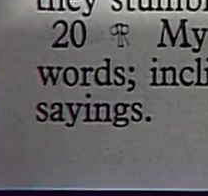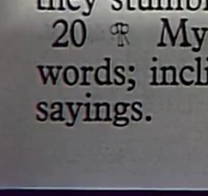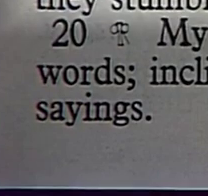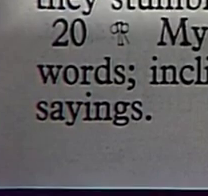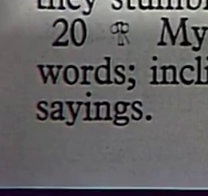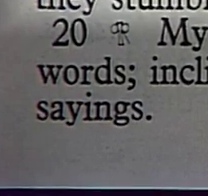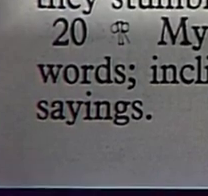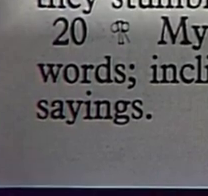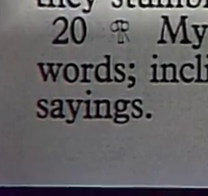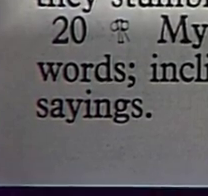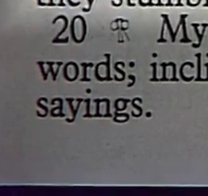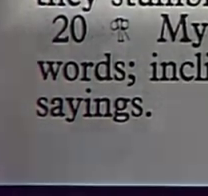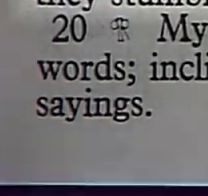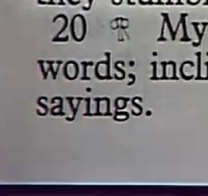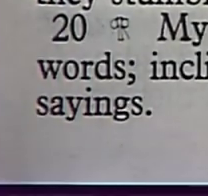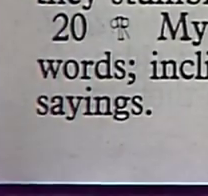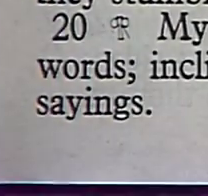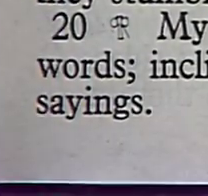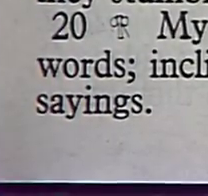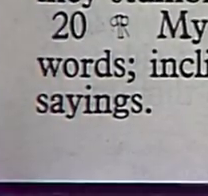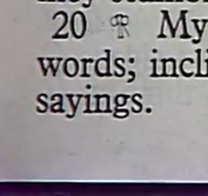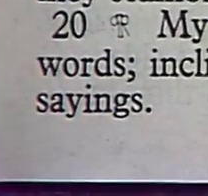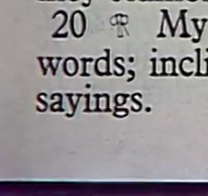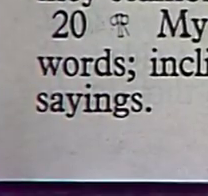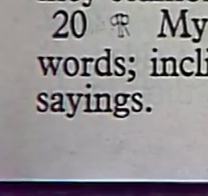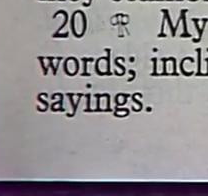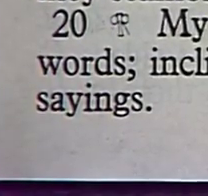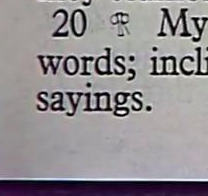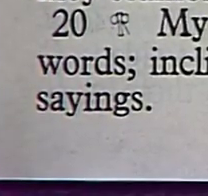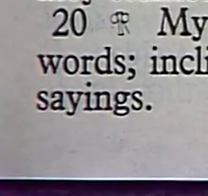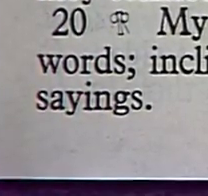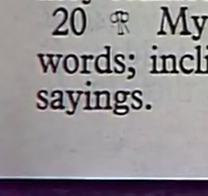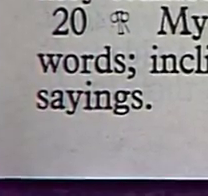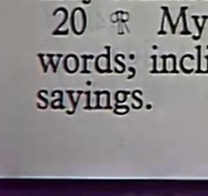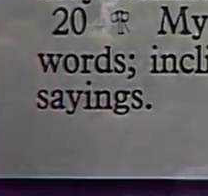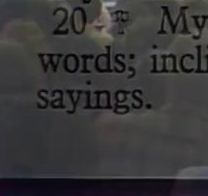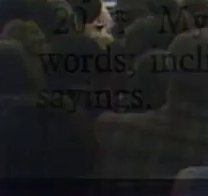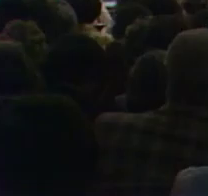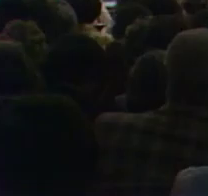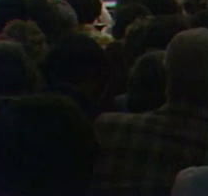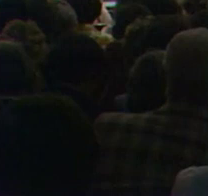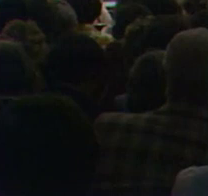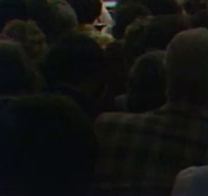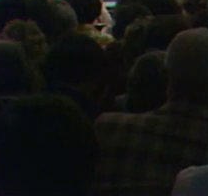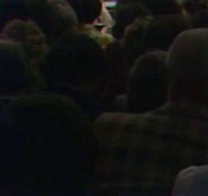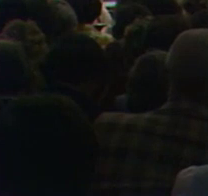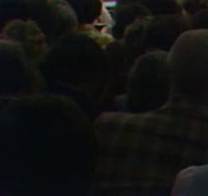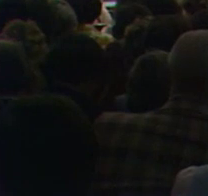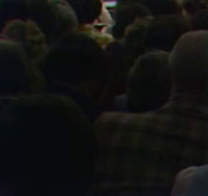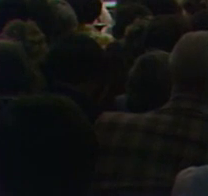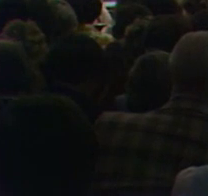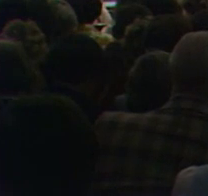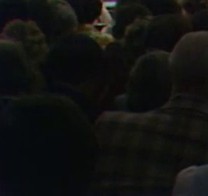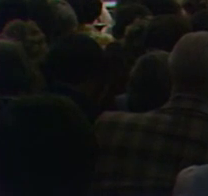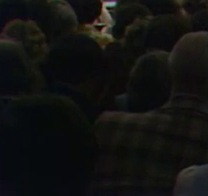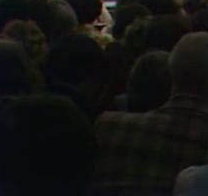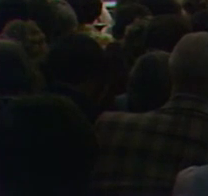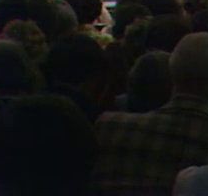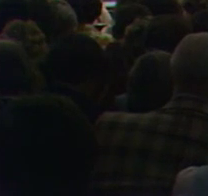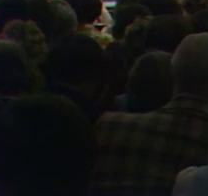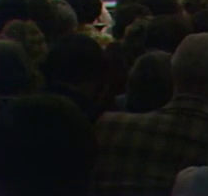They know not at what they stumble. My son, attend to my words. Incline thine ear unto my